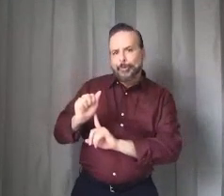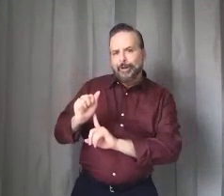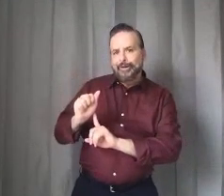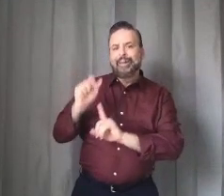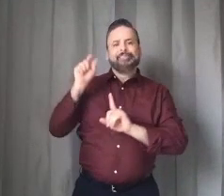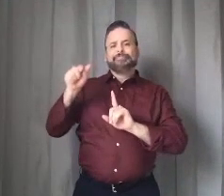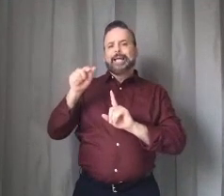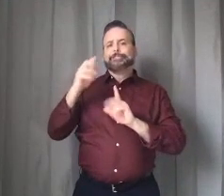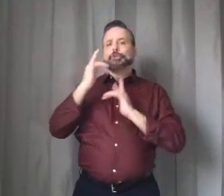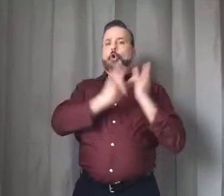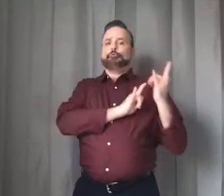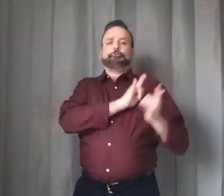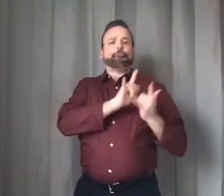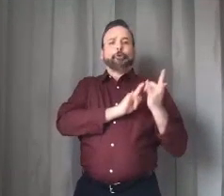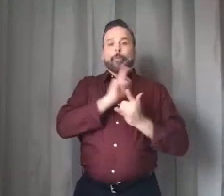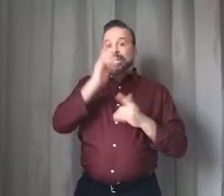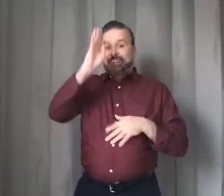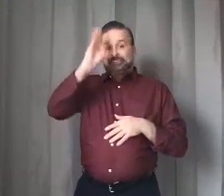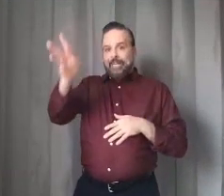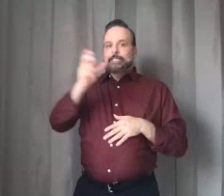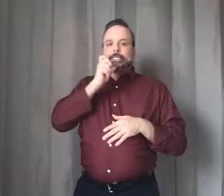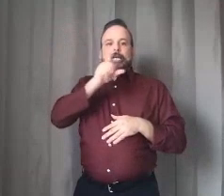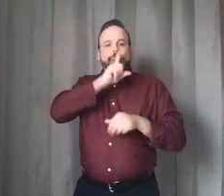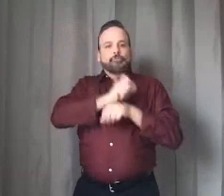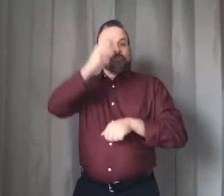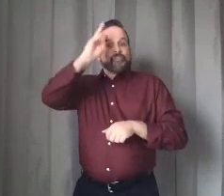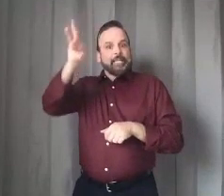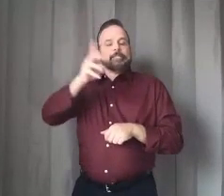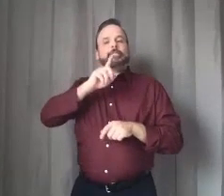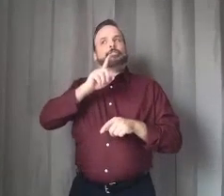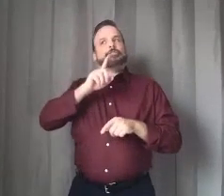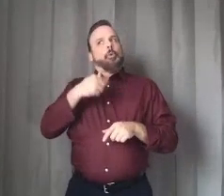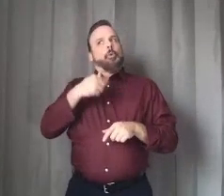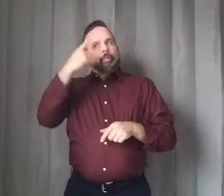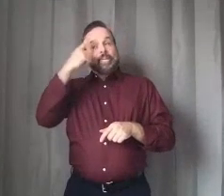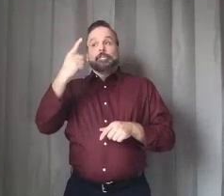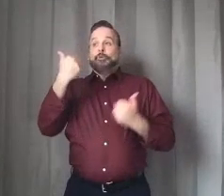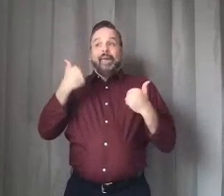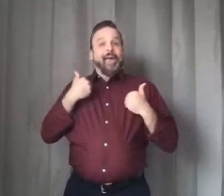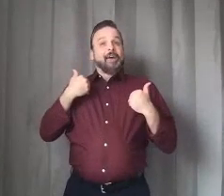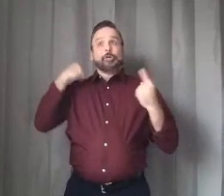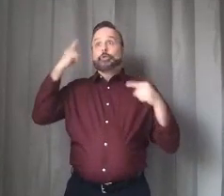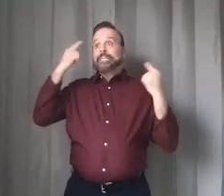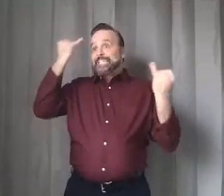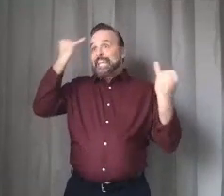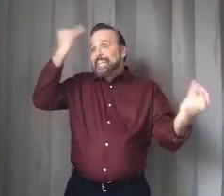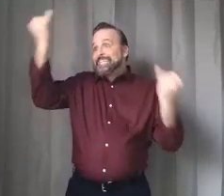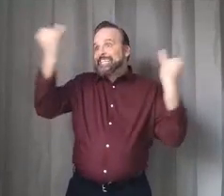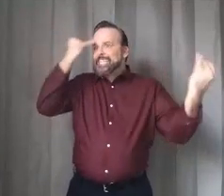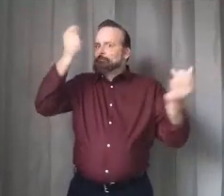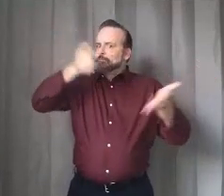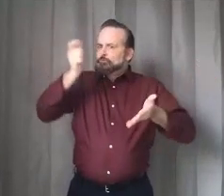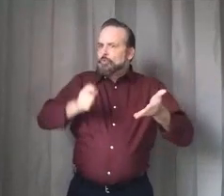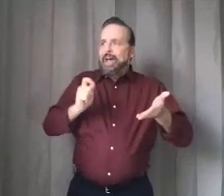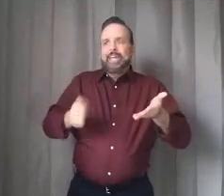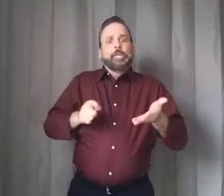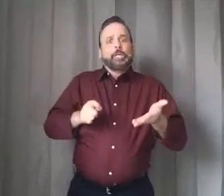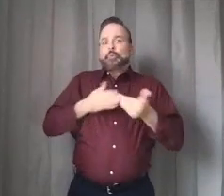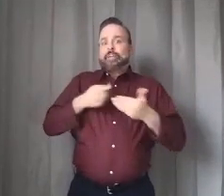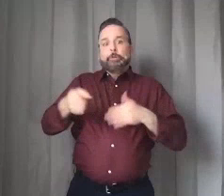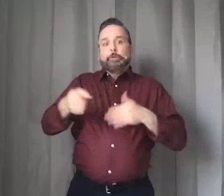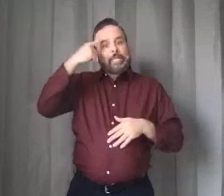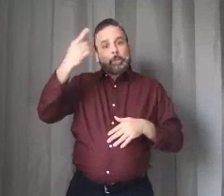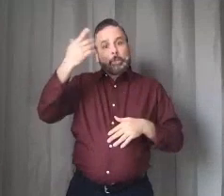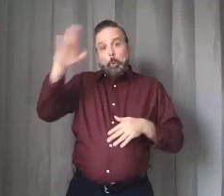fantasy. So for me, like writing that big crazy idea, I say like go for it, like try the thing that you don't know, and just, you know. And